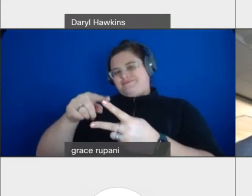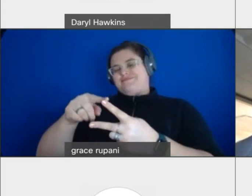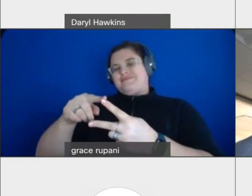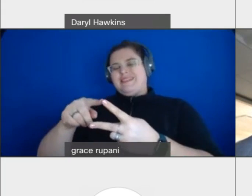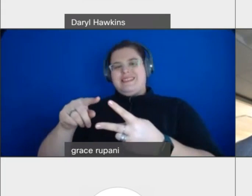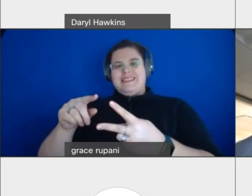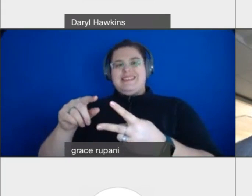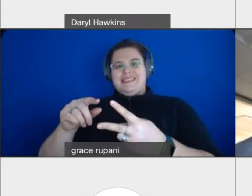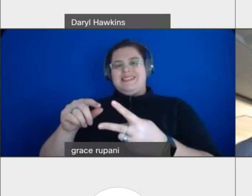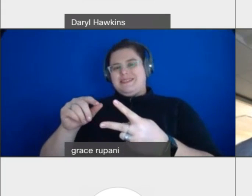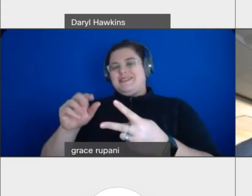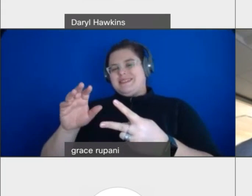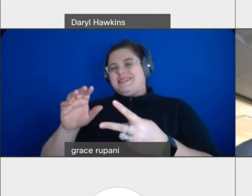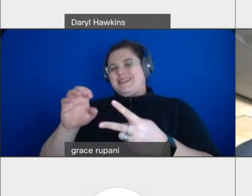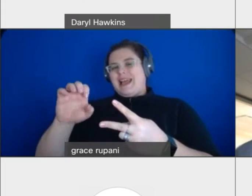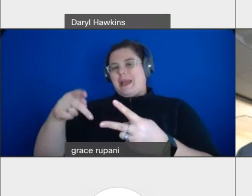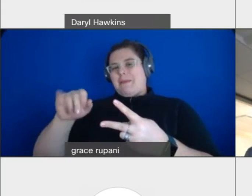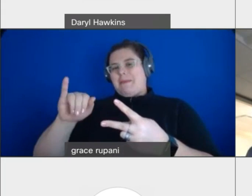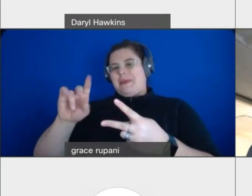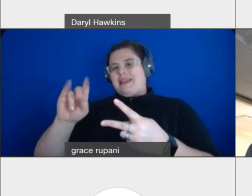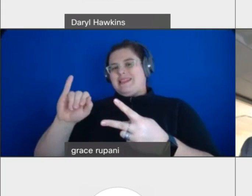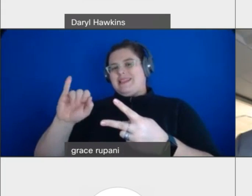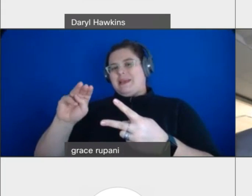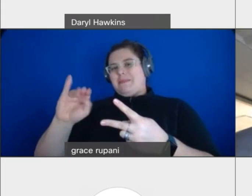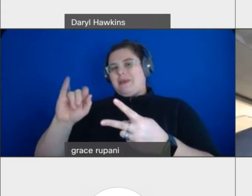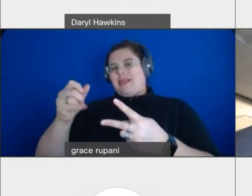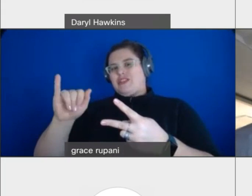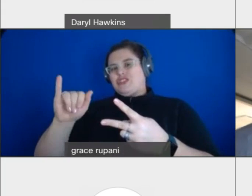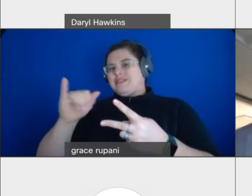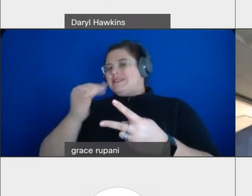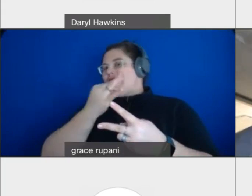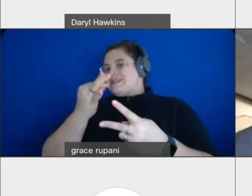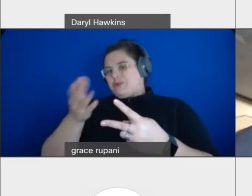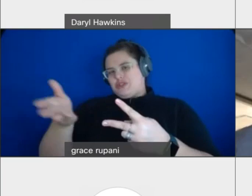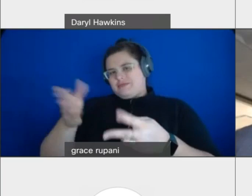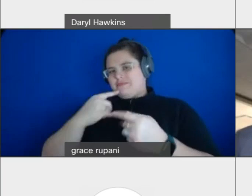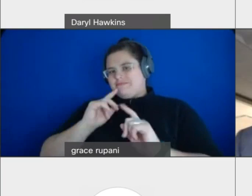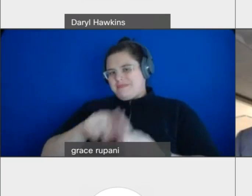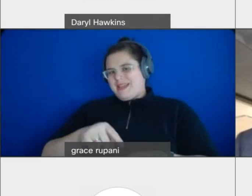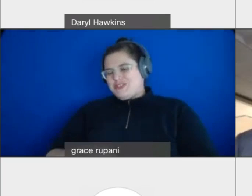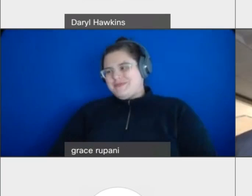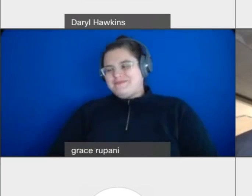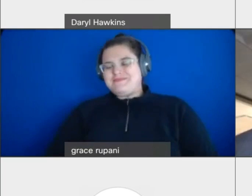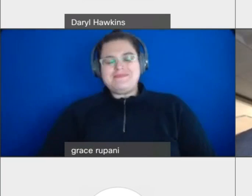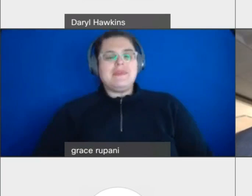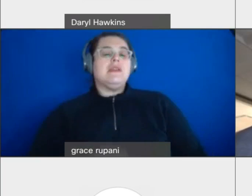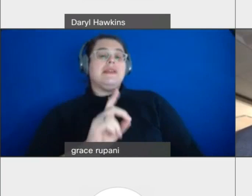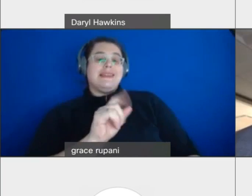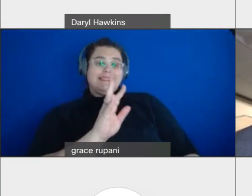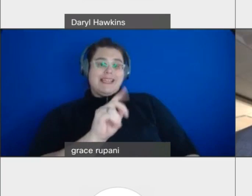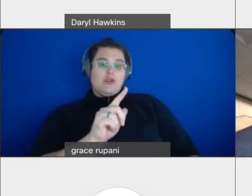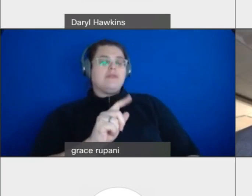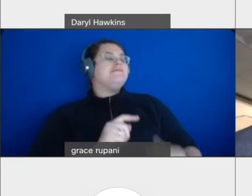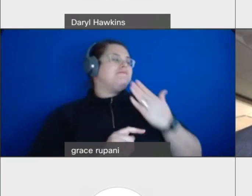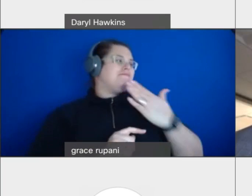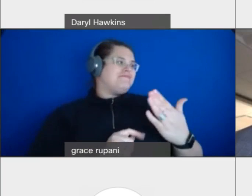nurse consultant answer that question. Thank you, Winslow. Great question. So DC Health guidance on